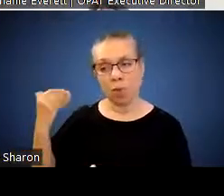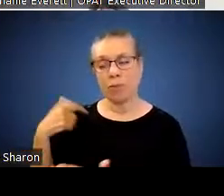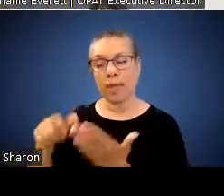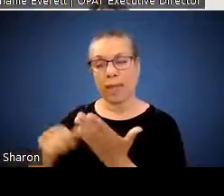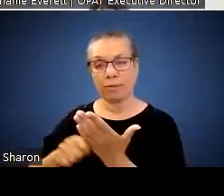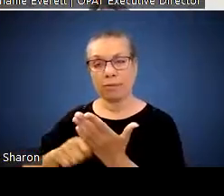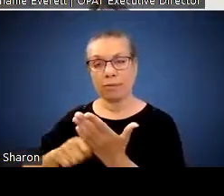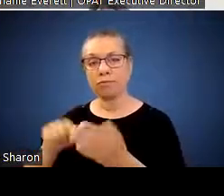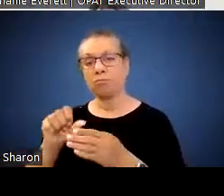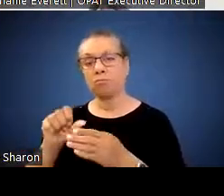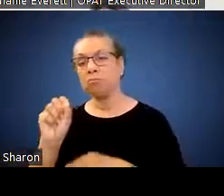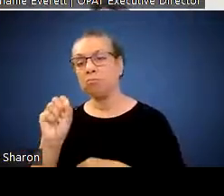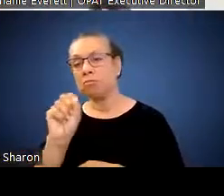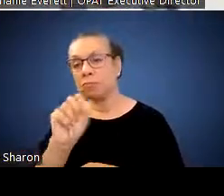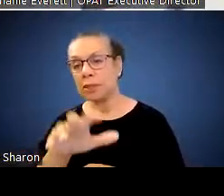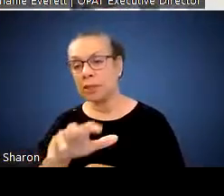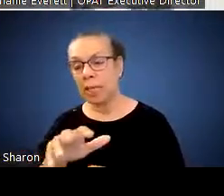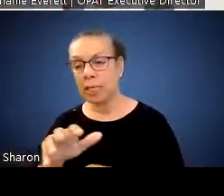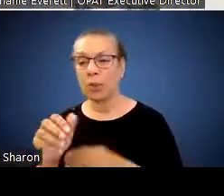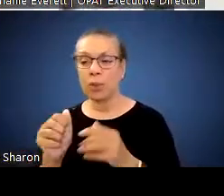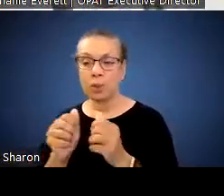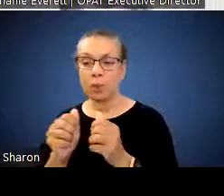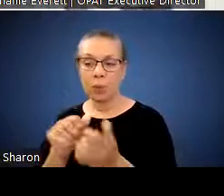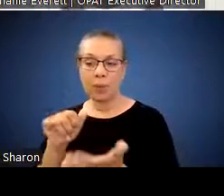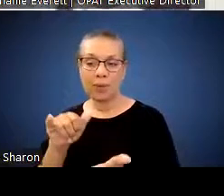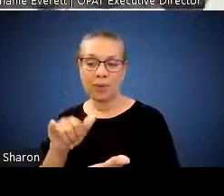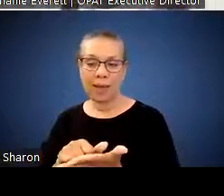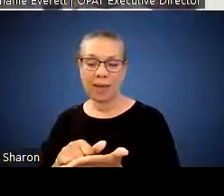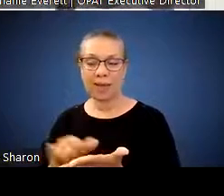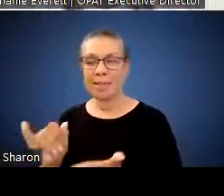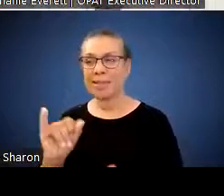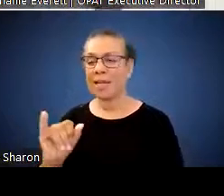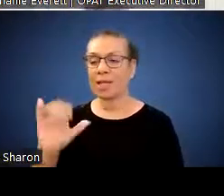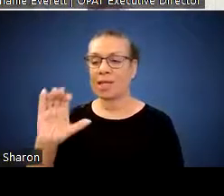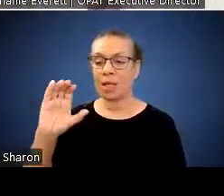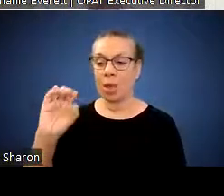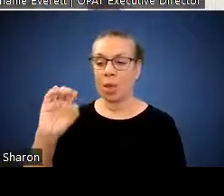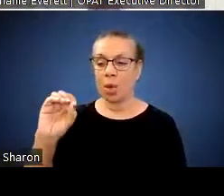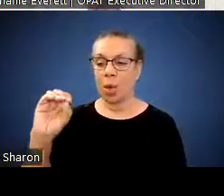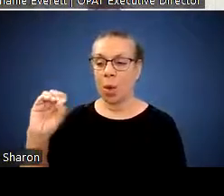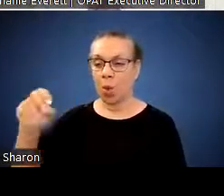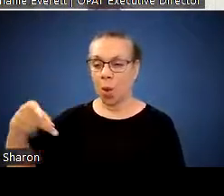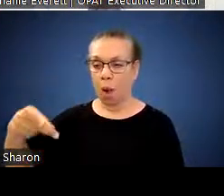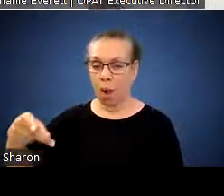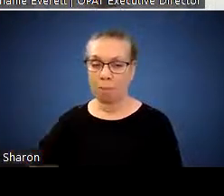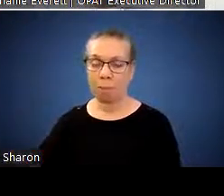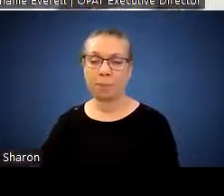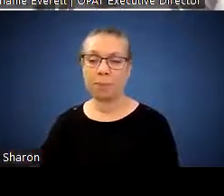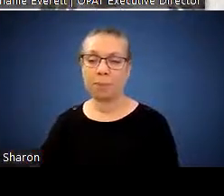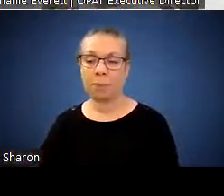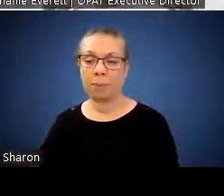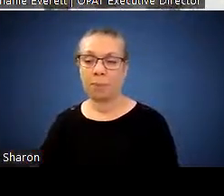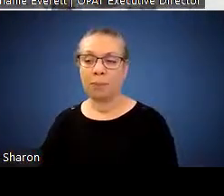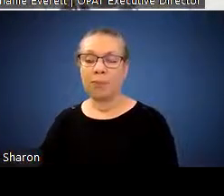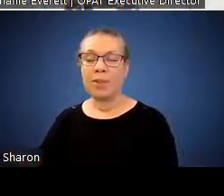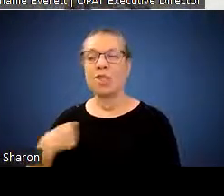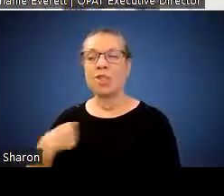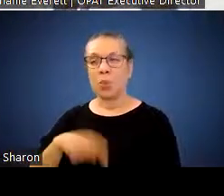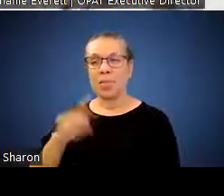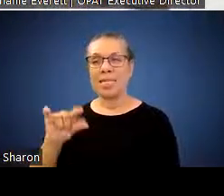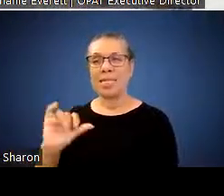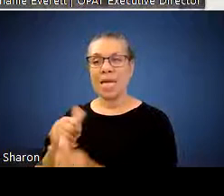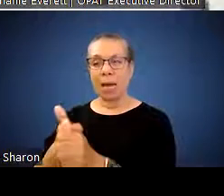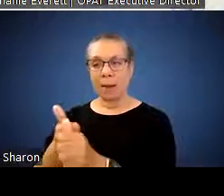send with that was a co-op, the former board that was IOP. And so we needed to update it. So